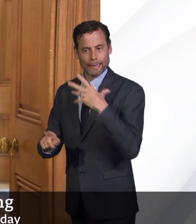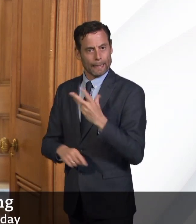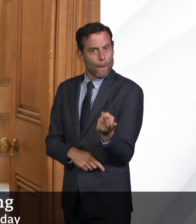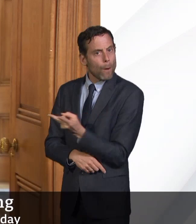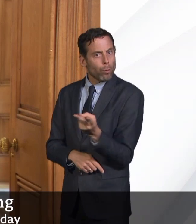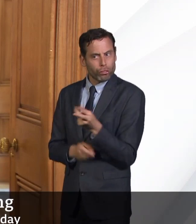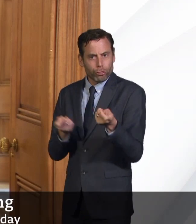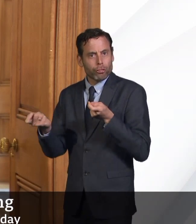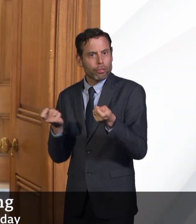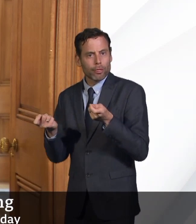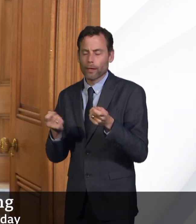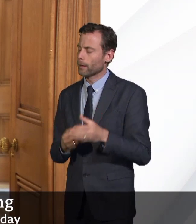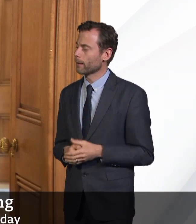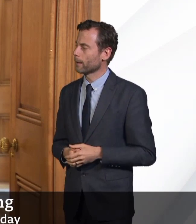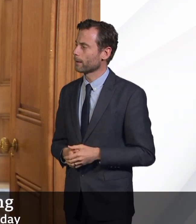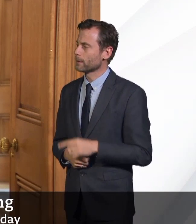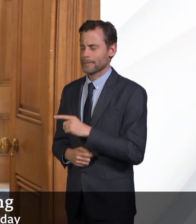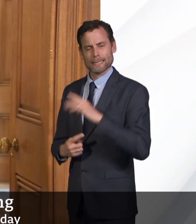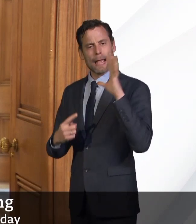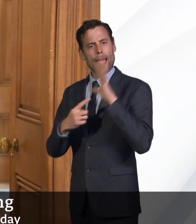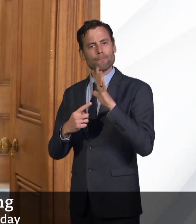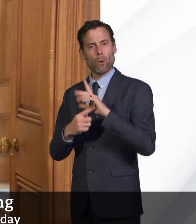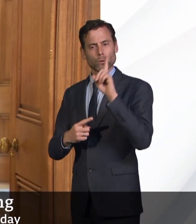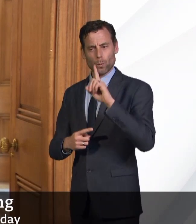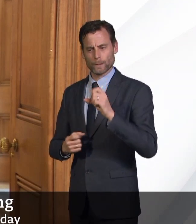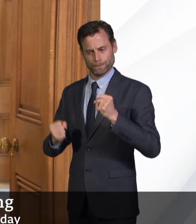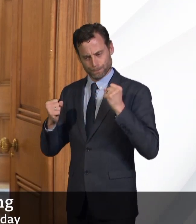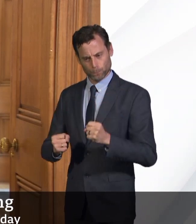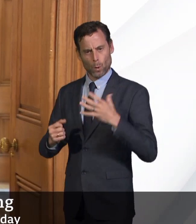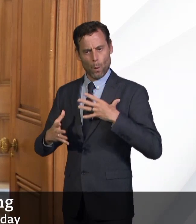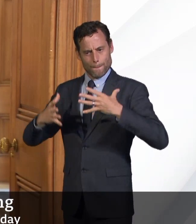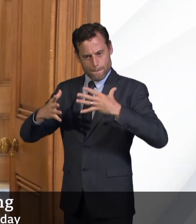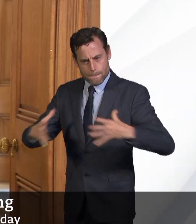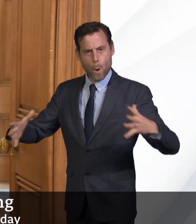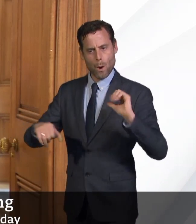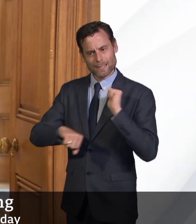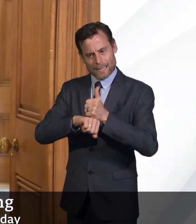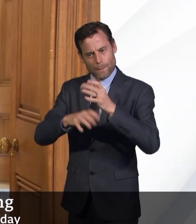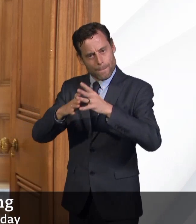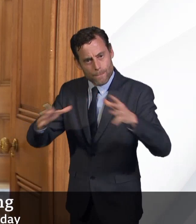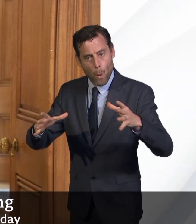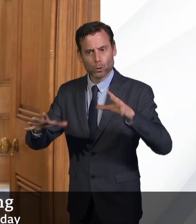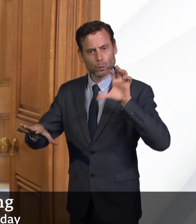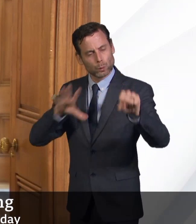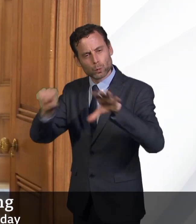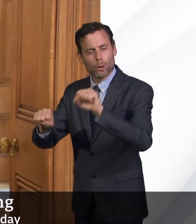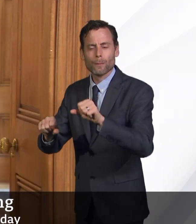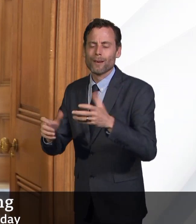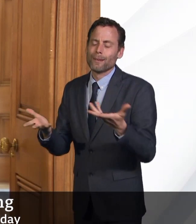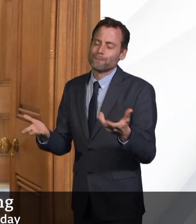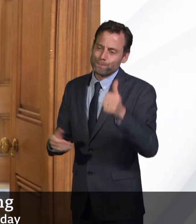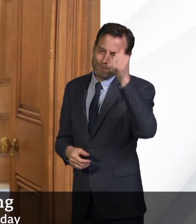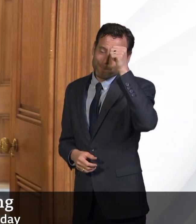those ambitious targets that you're working to just continually build the capacity. But you will, of course, get daily fluctuations